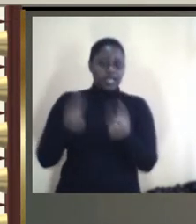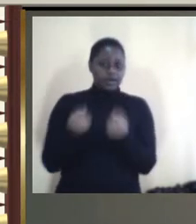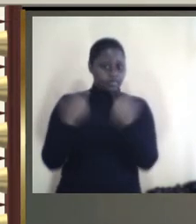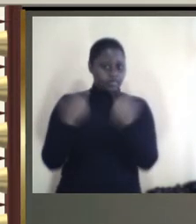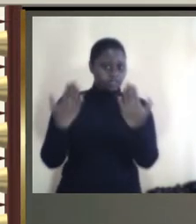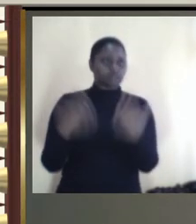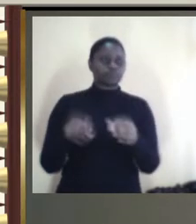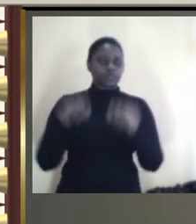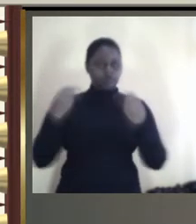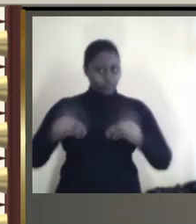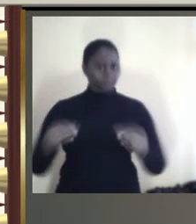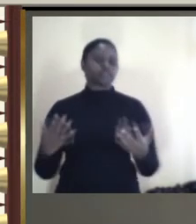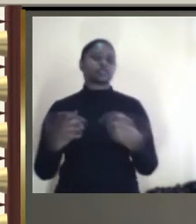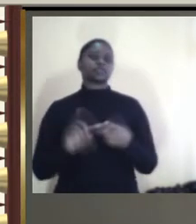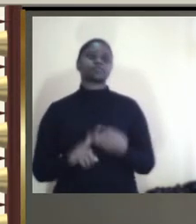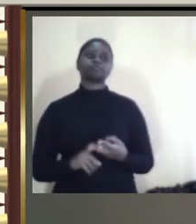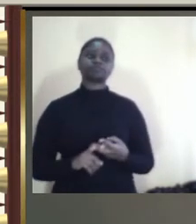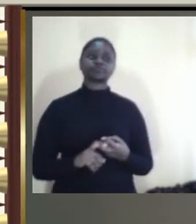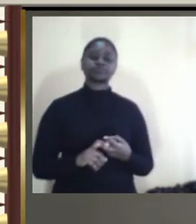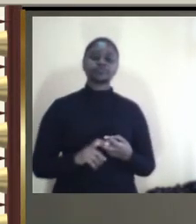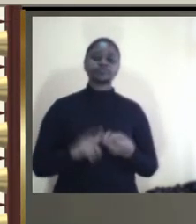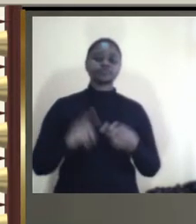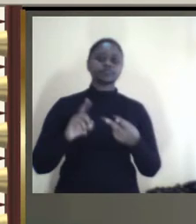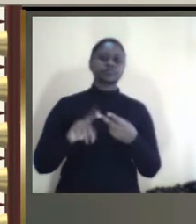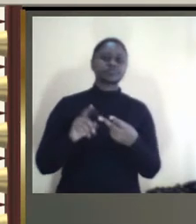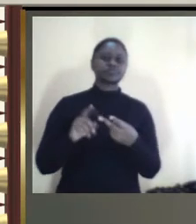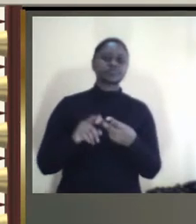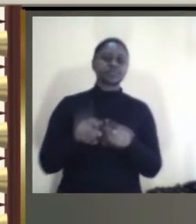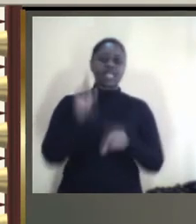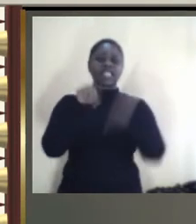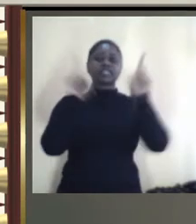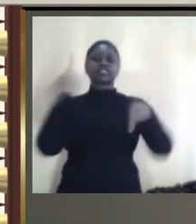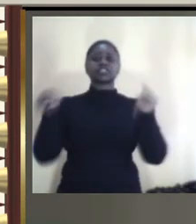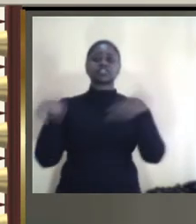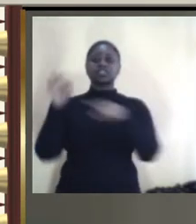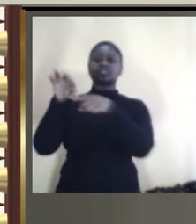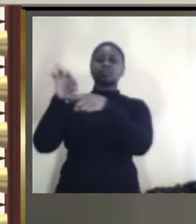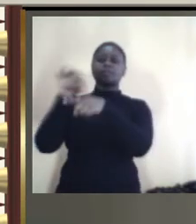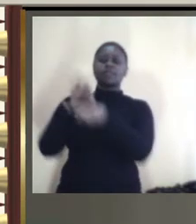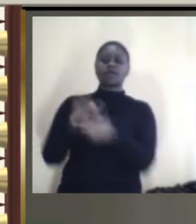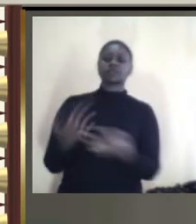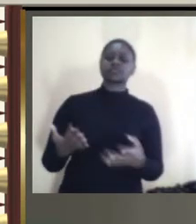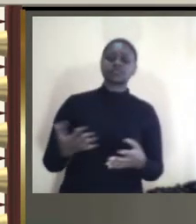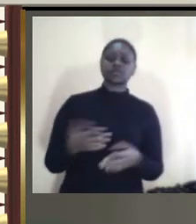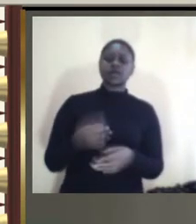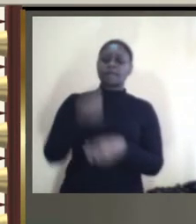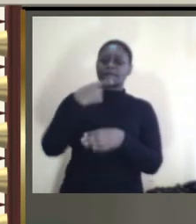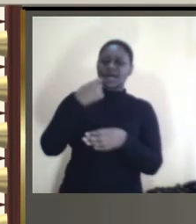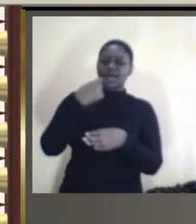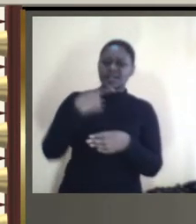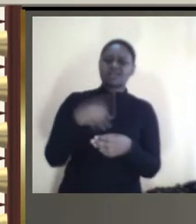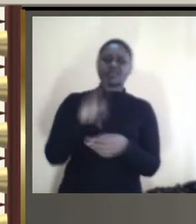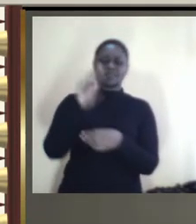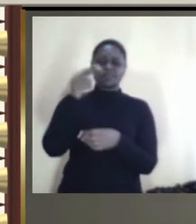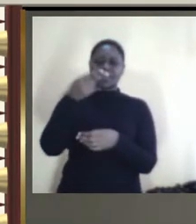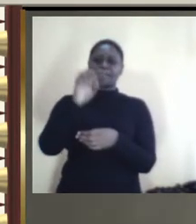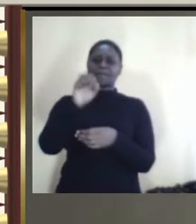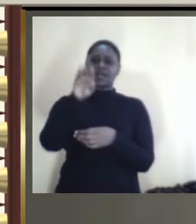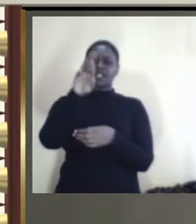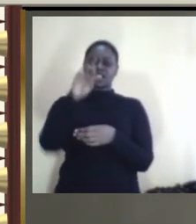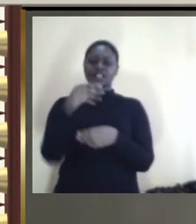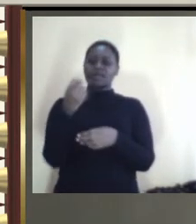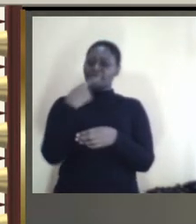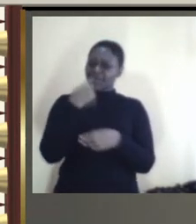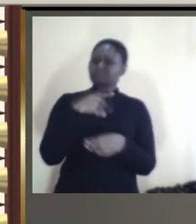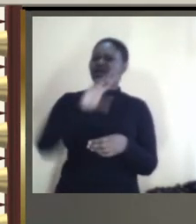to the market. The planting of indigenous plants for herbs medicines or rather for herbal medicines and